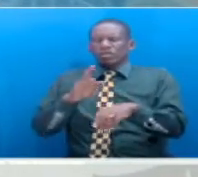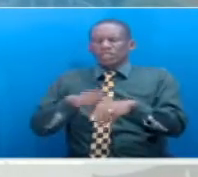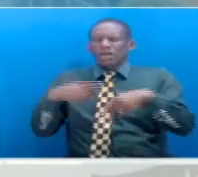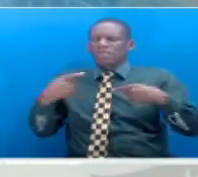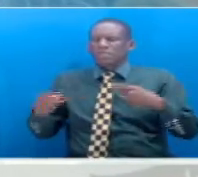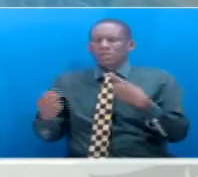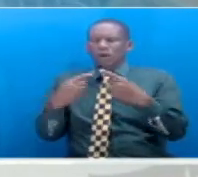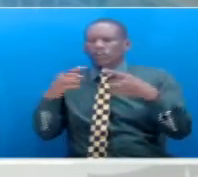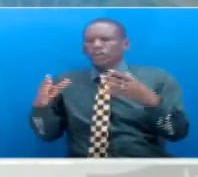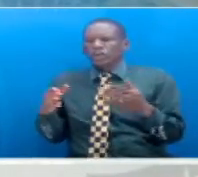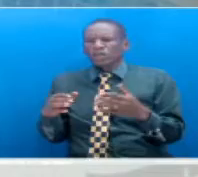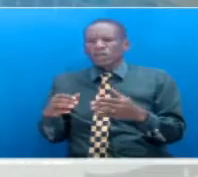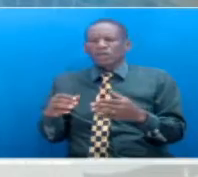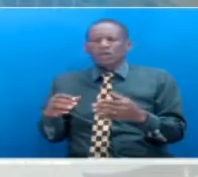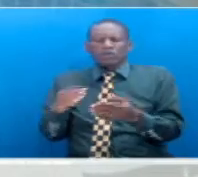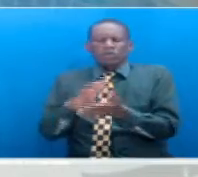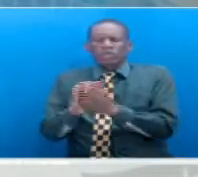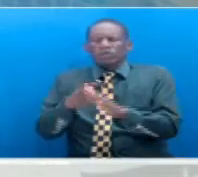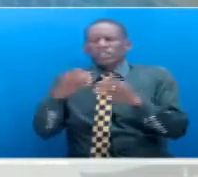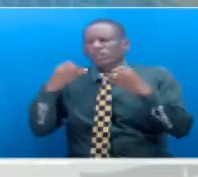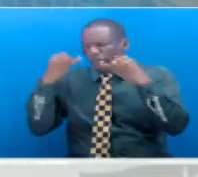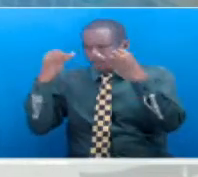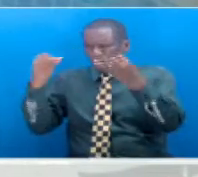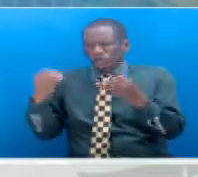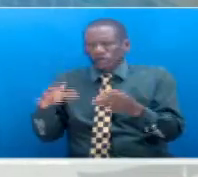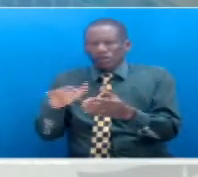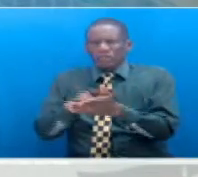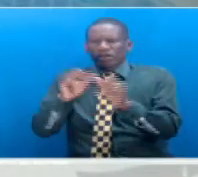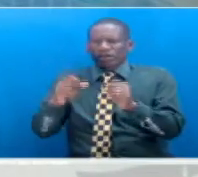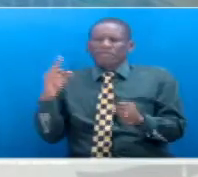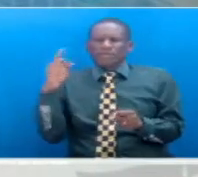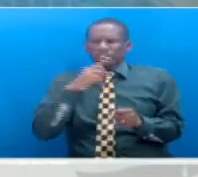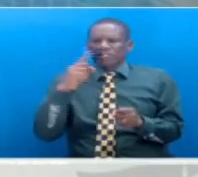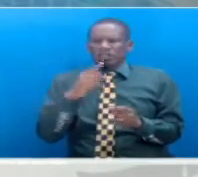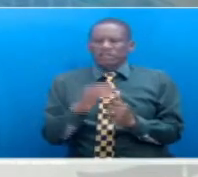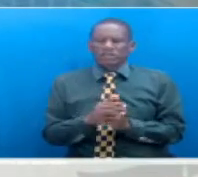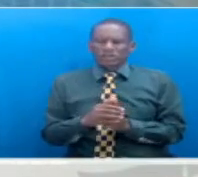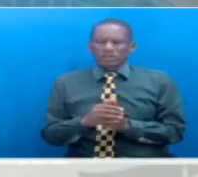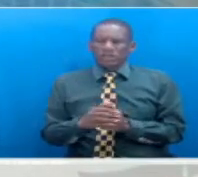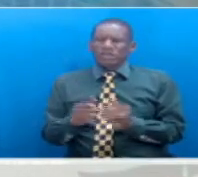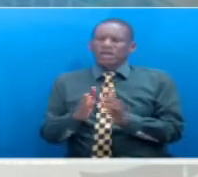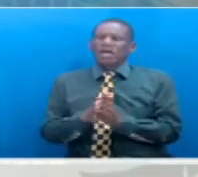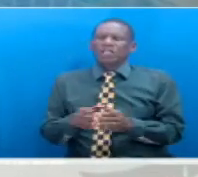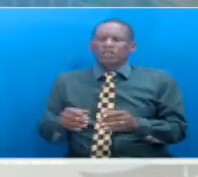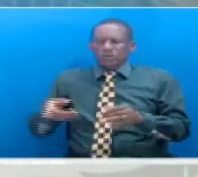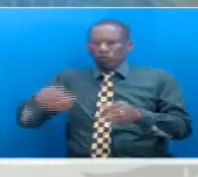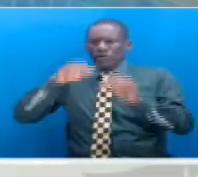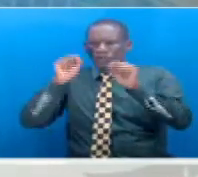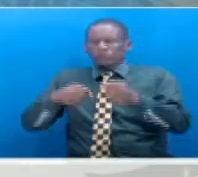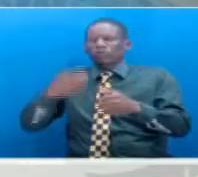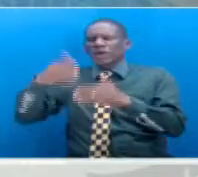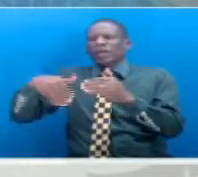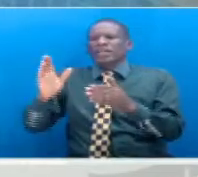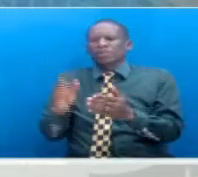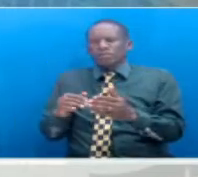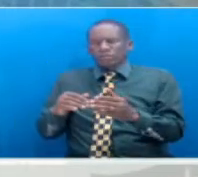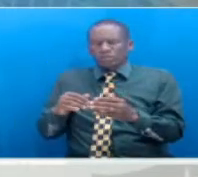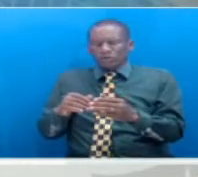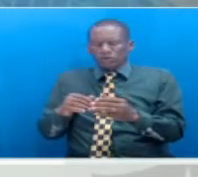of not very much information, that can be very dangerous. Okay. And we can end up